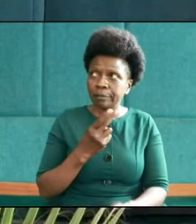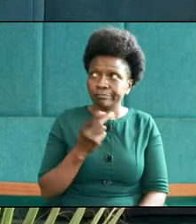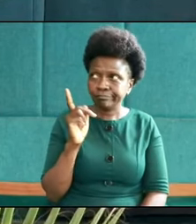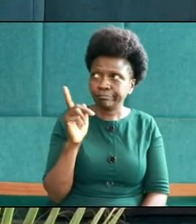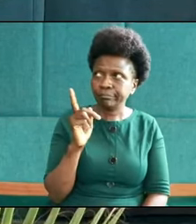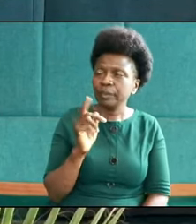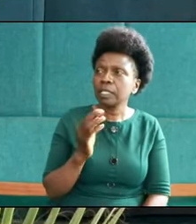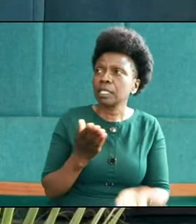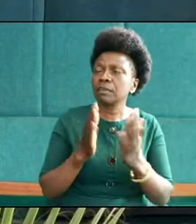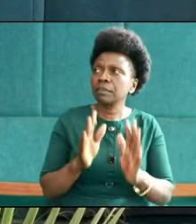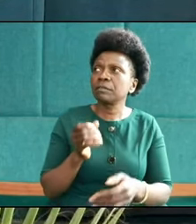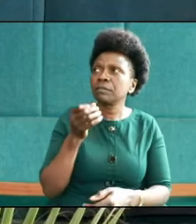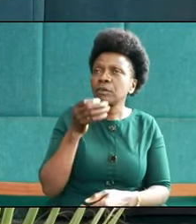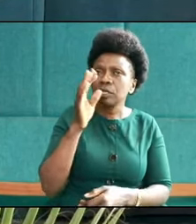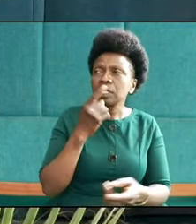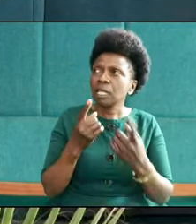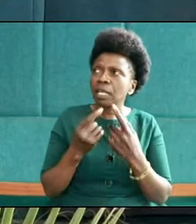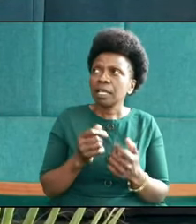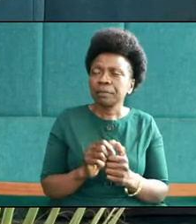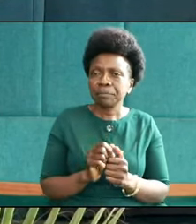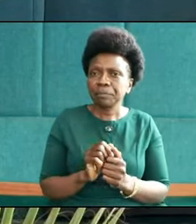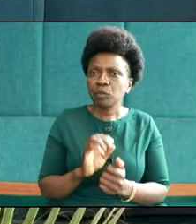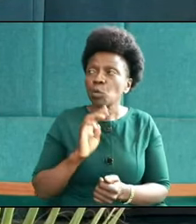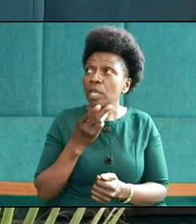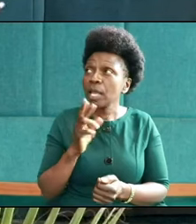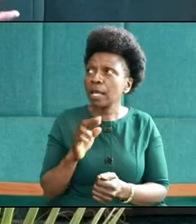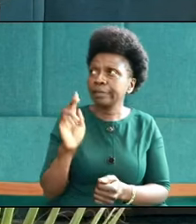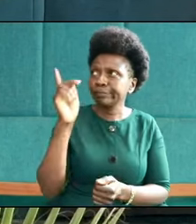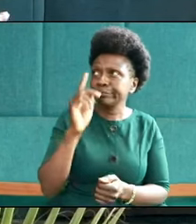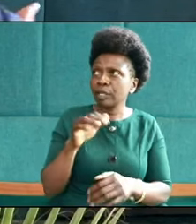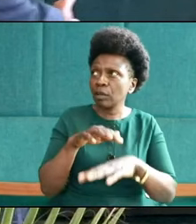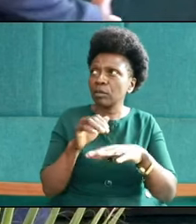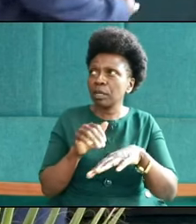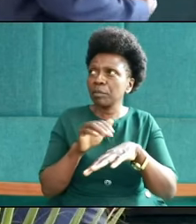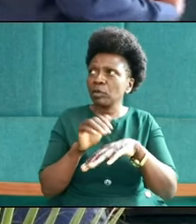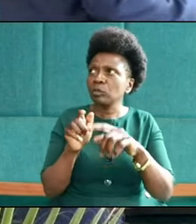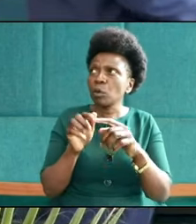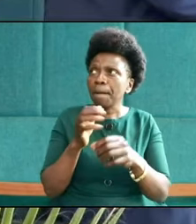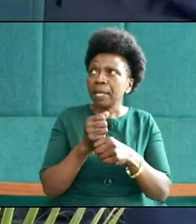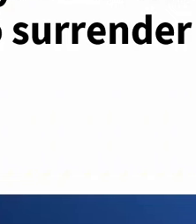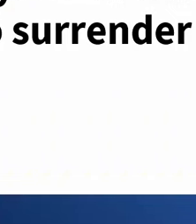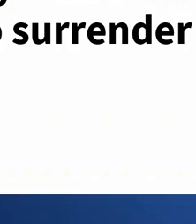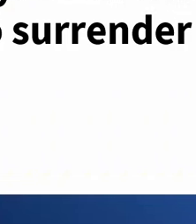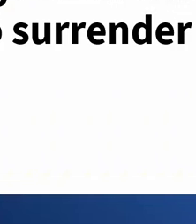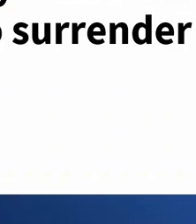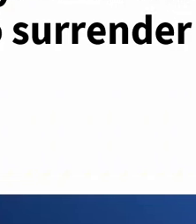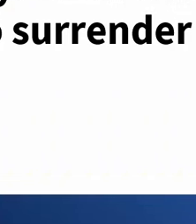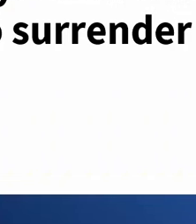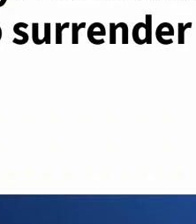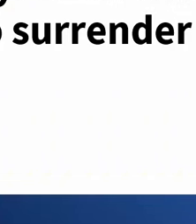the servant of God is saying, we are never called upon to make a